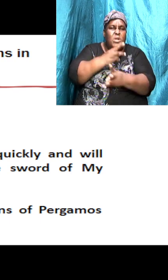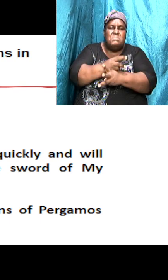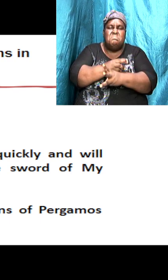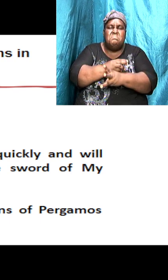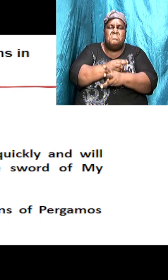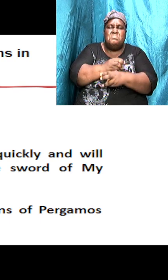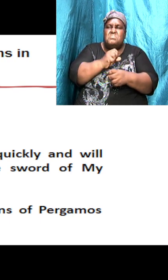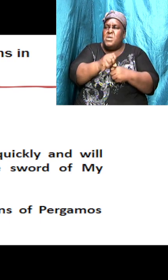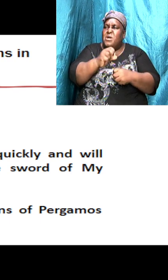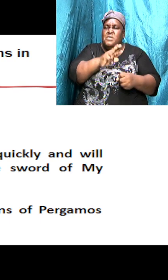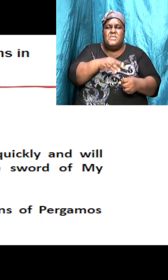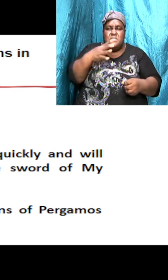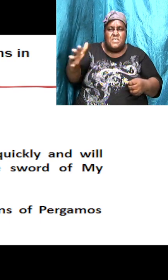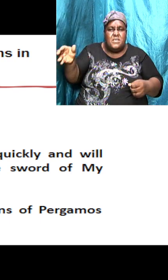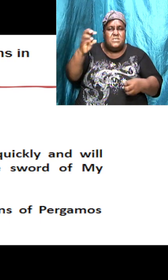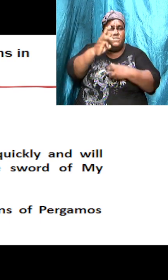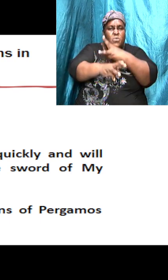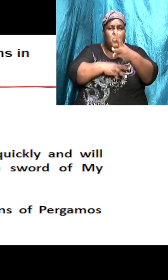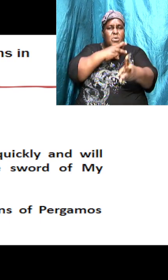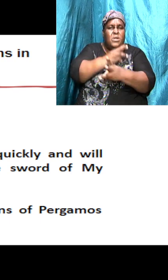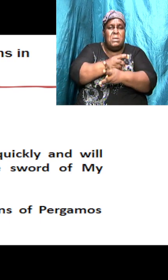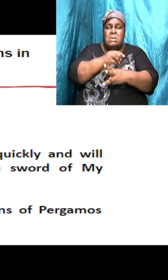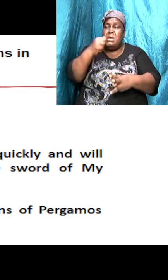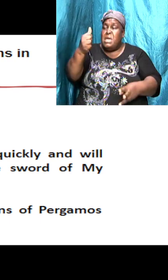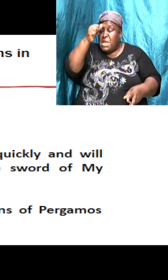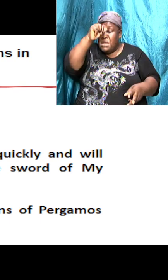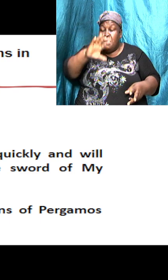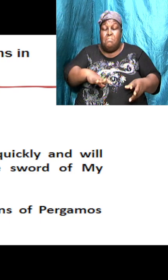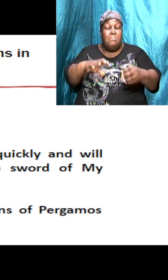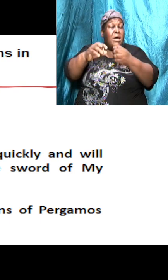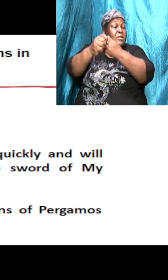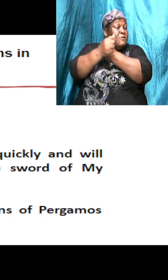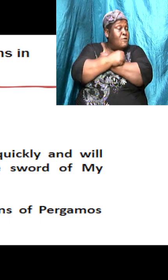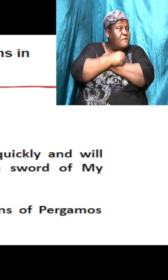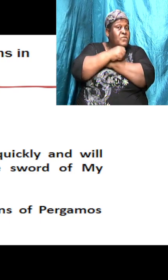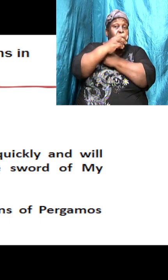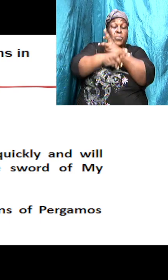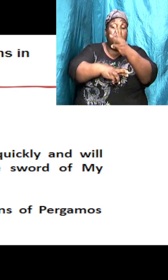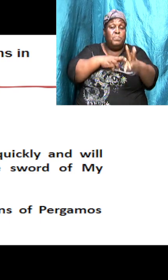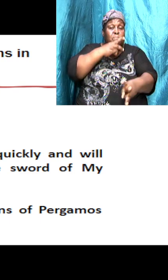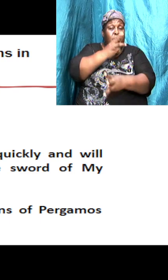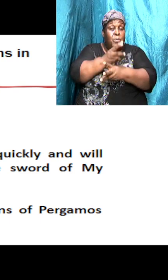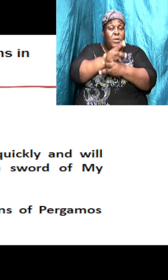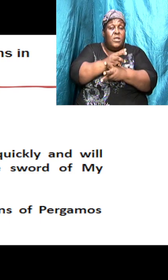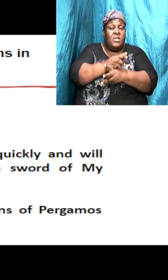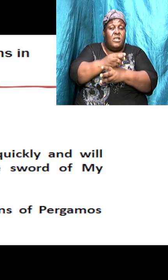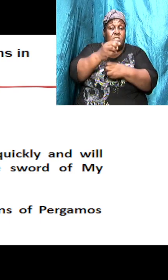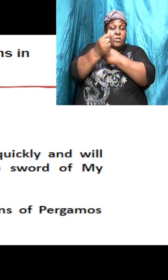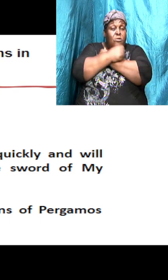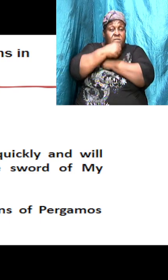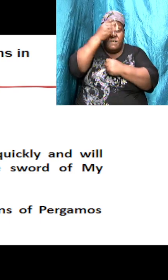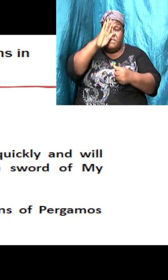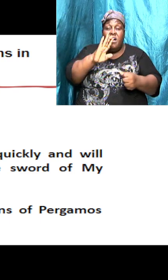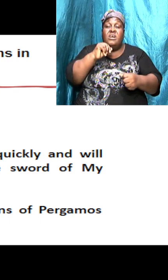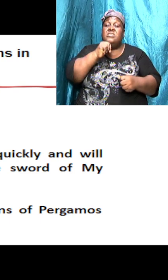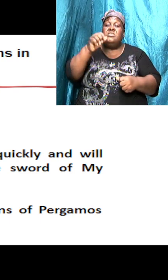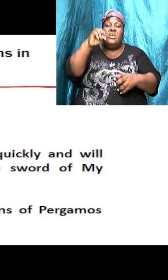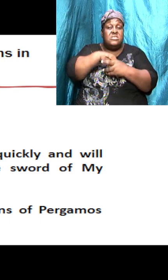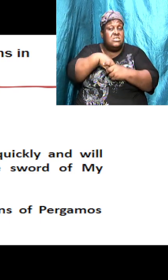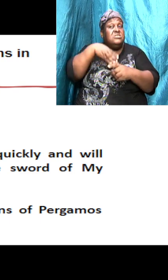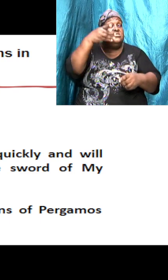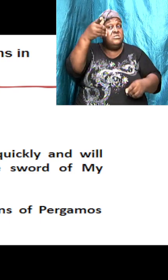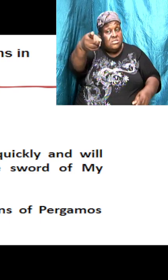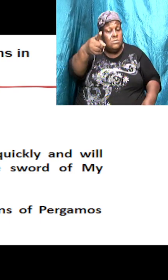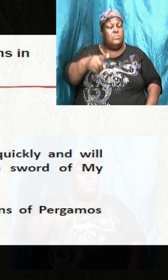the things that are in the world. If any man love the world, the love of the Father is not in him. Bondage? No, no,